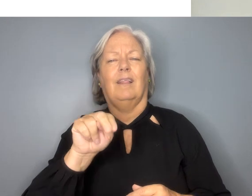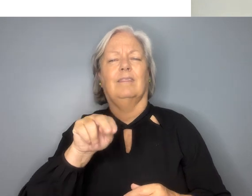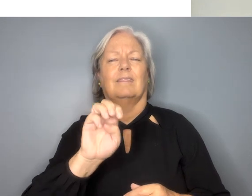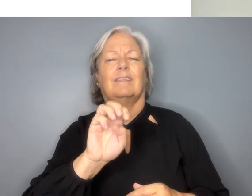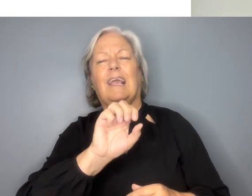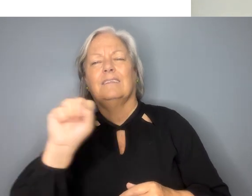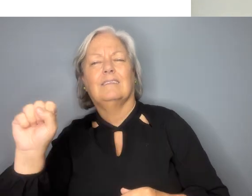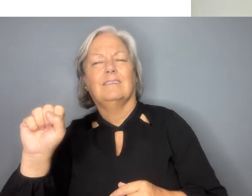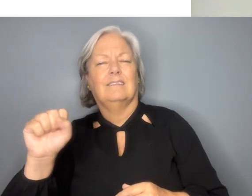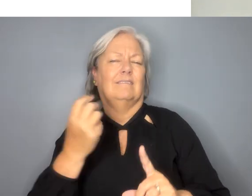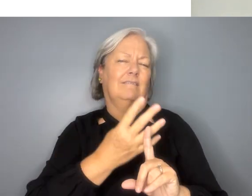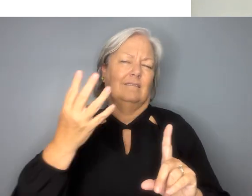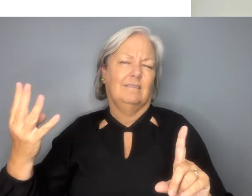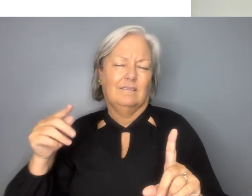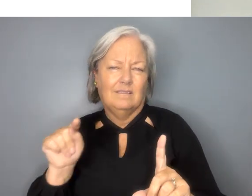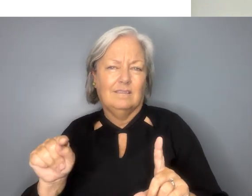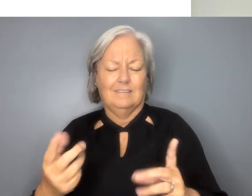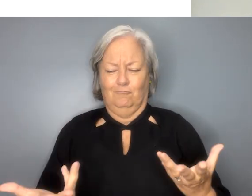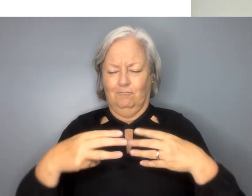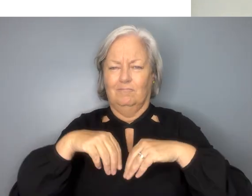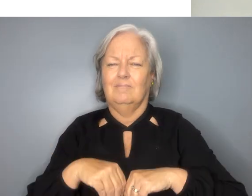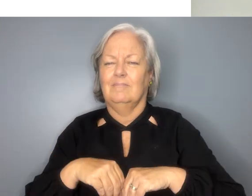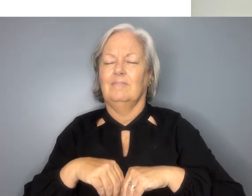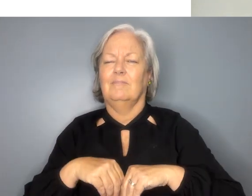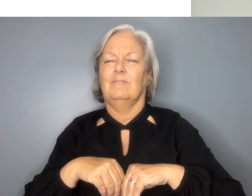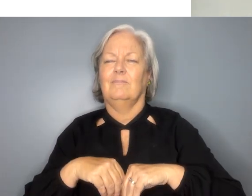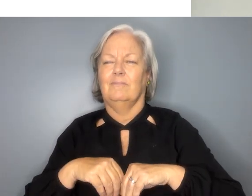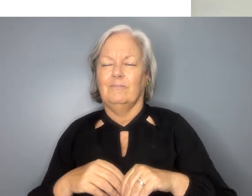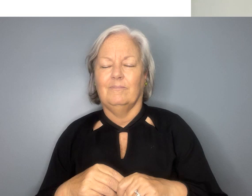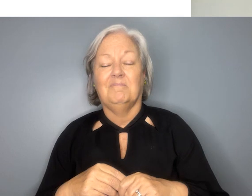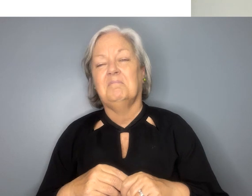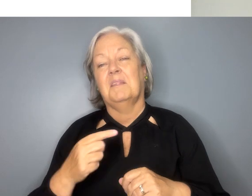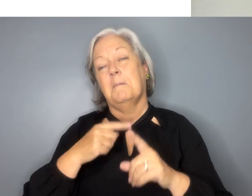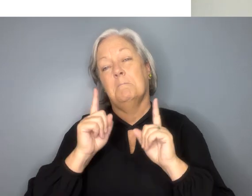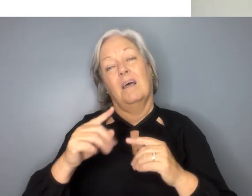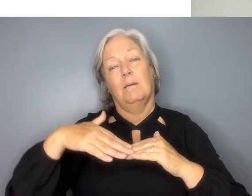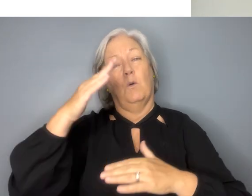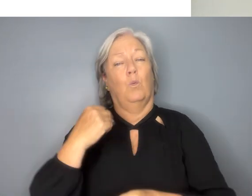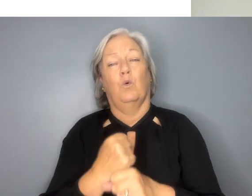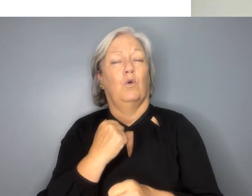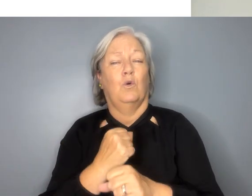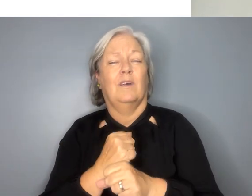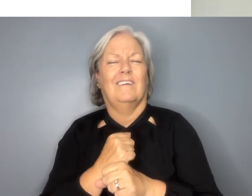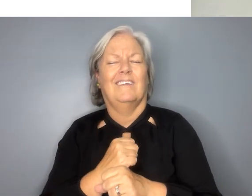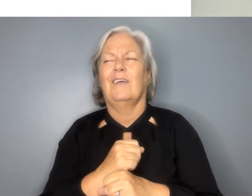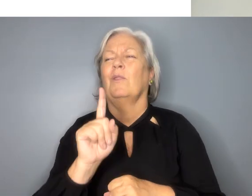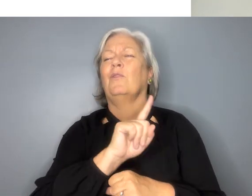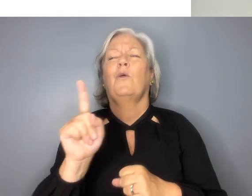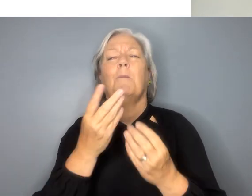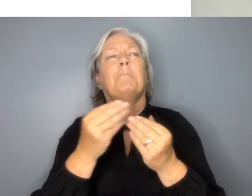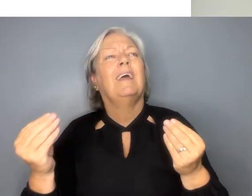have worked are ensuring that on a structural level, I mean, there's a lot of work to be done. So there's not that